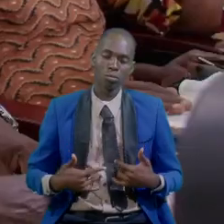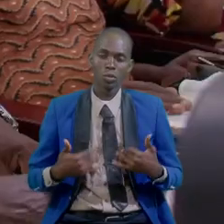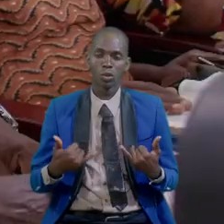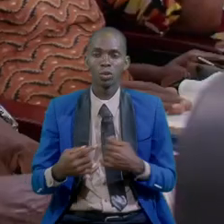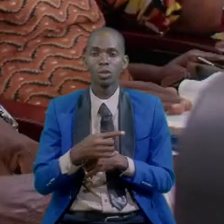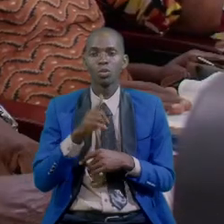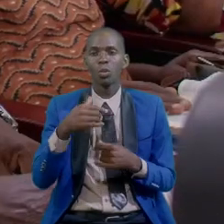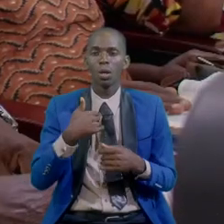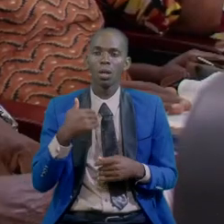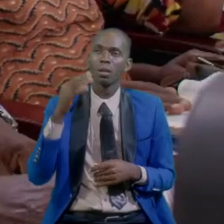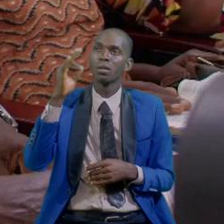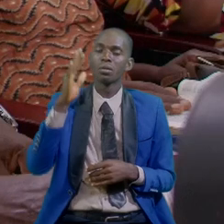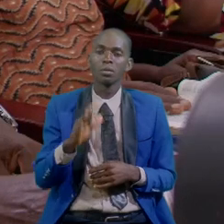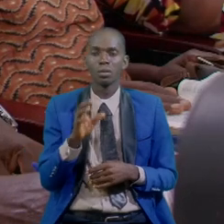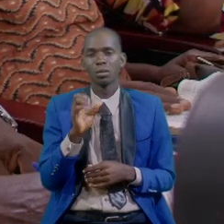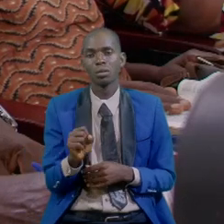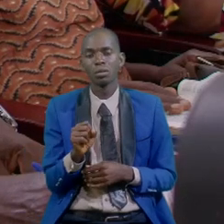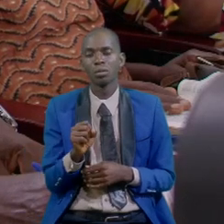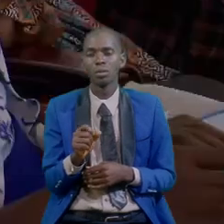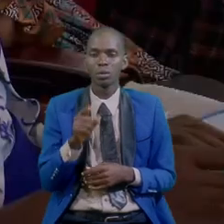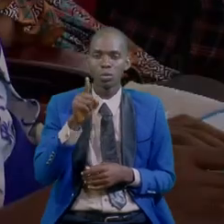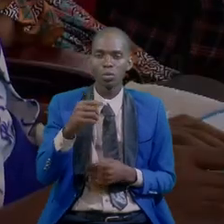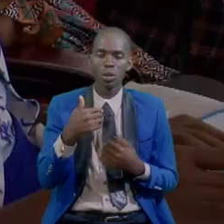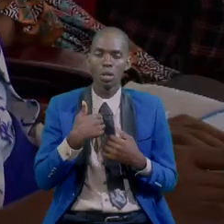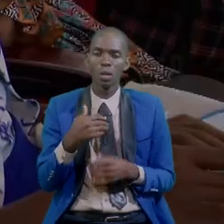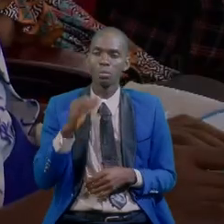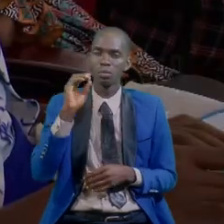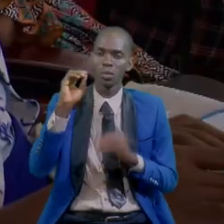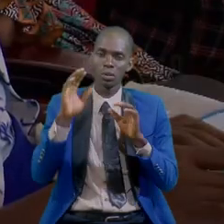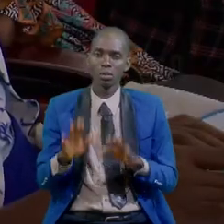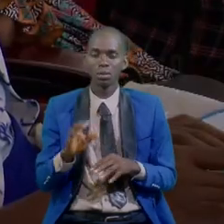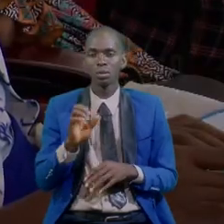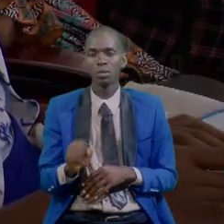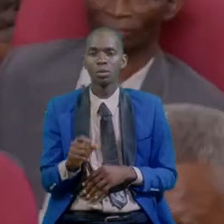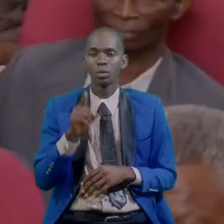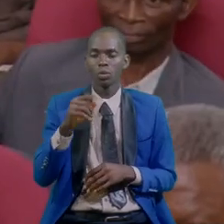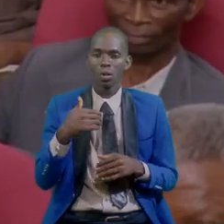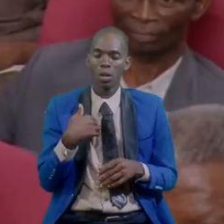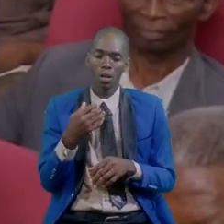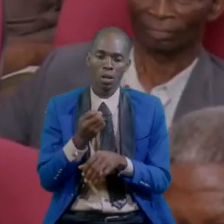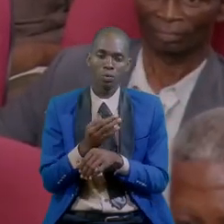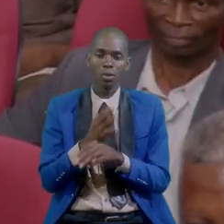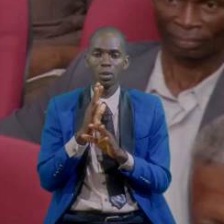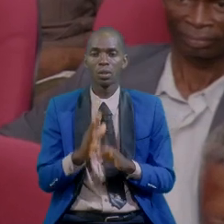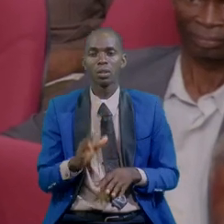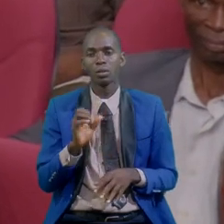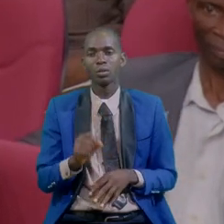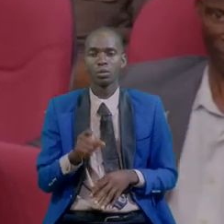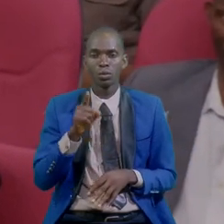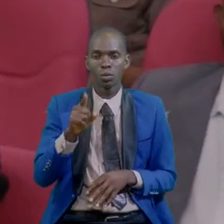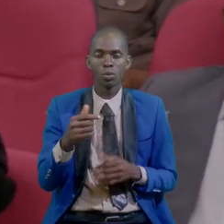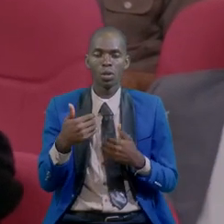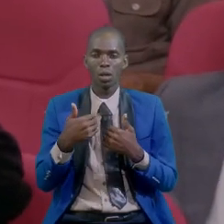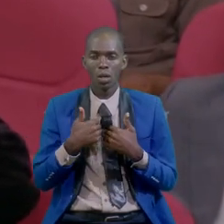pastors. You have ministers. You have counselors. You have the